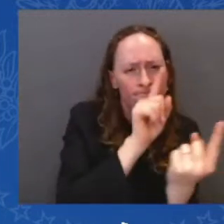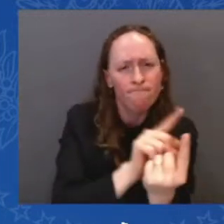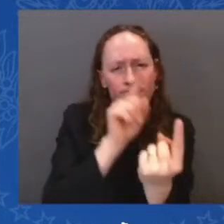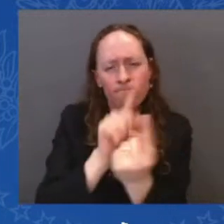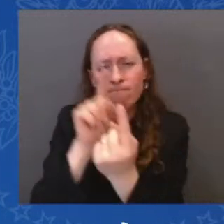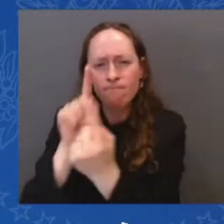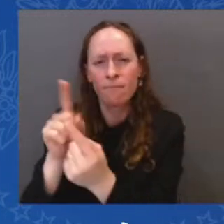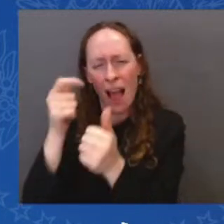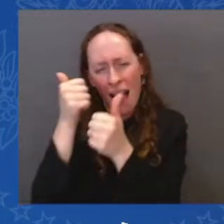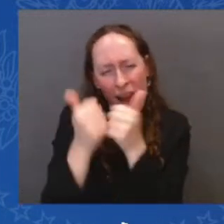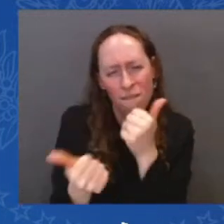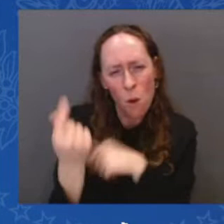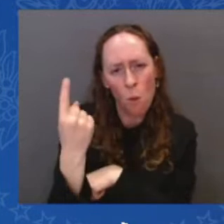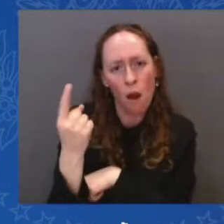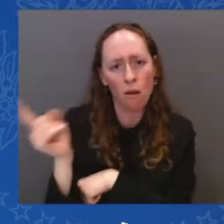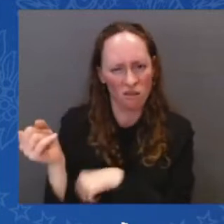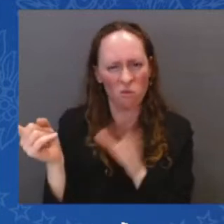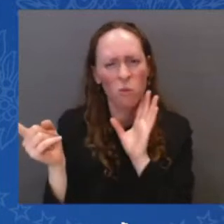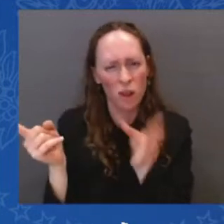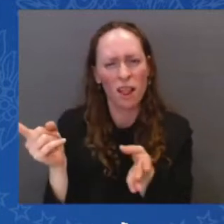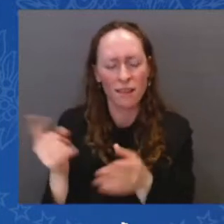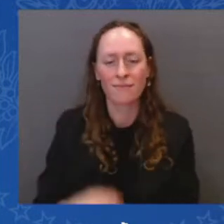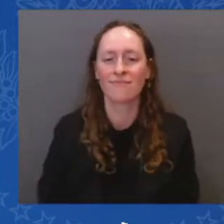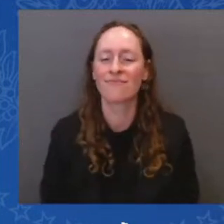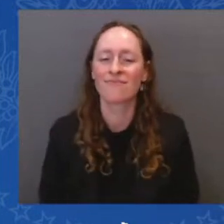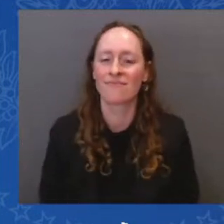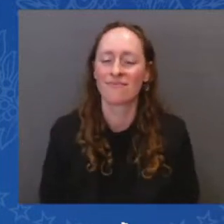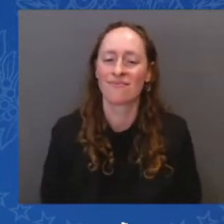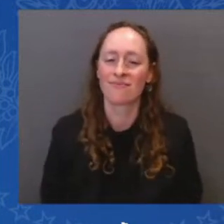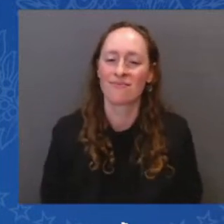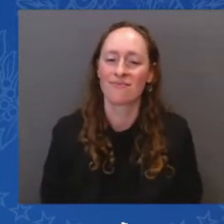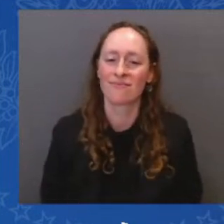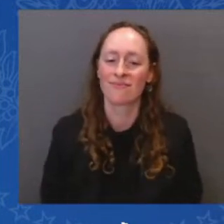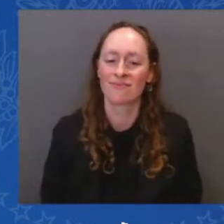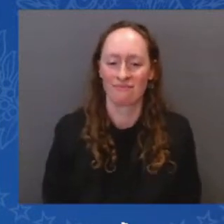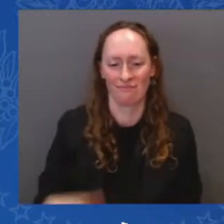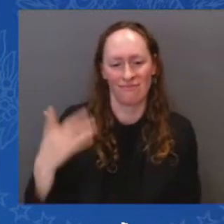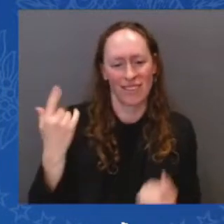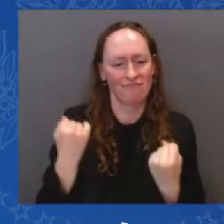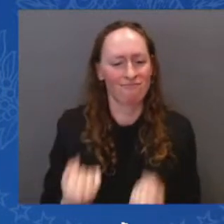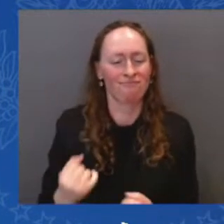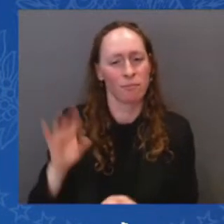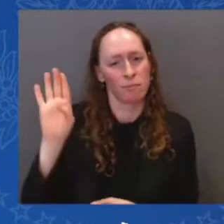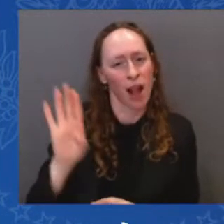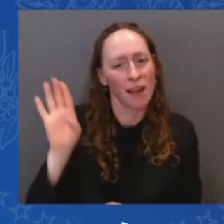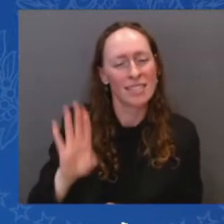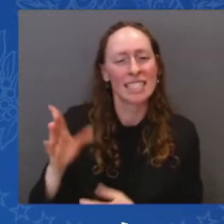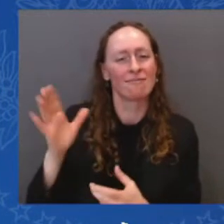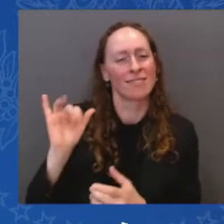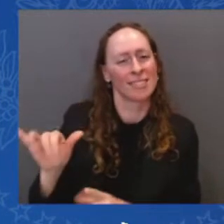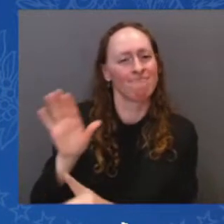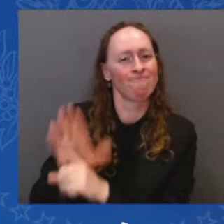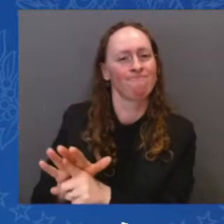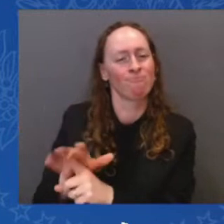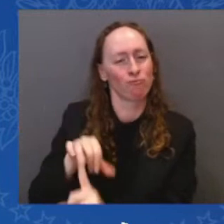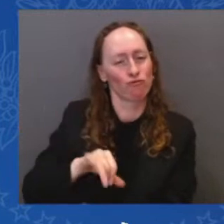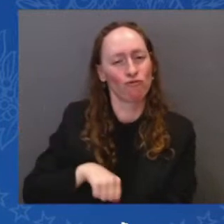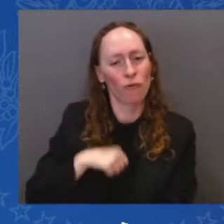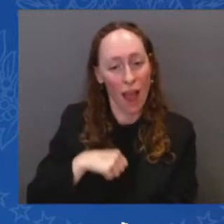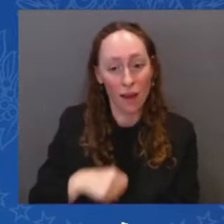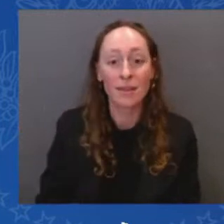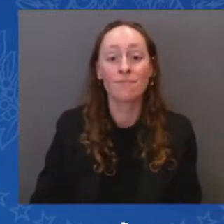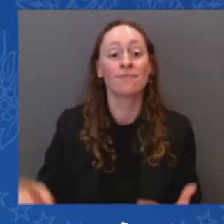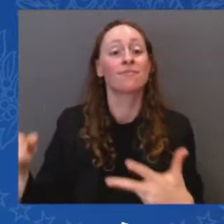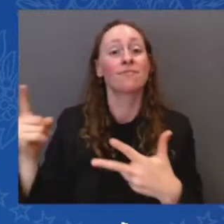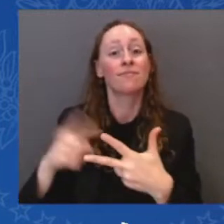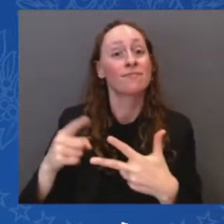pride is about knowing where you come from. The maps are about knowing where you are and where you're